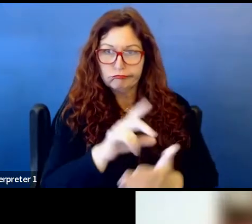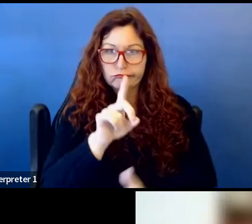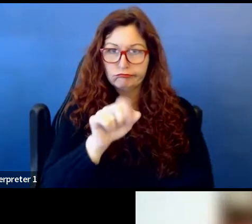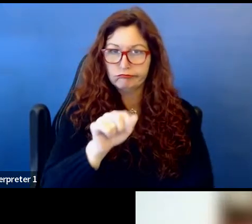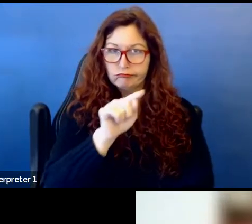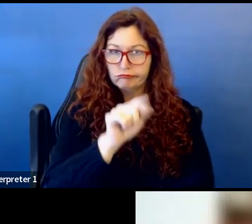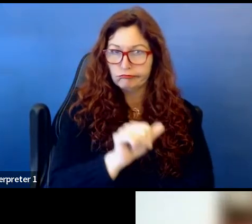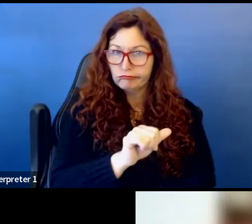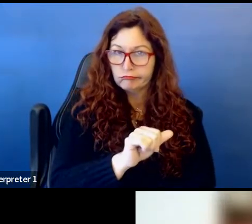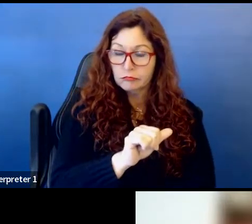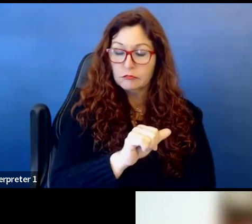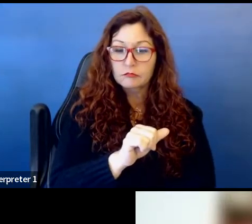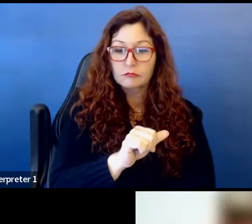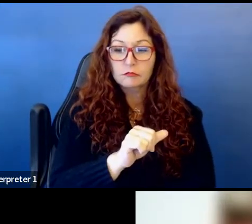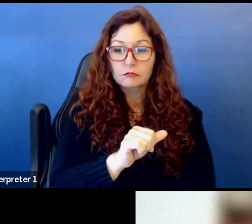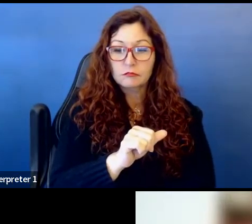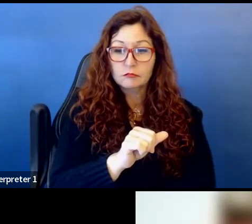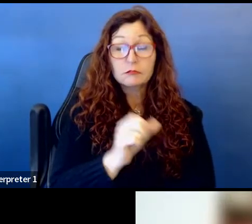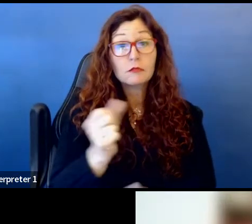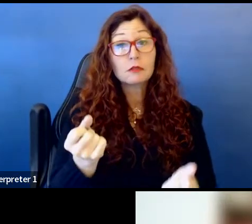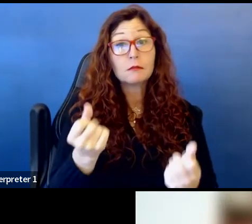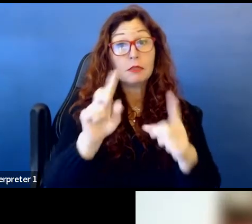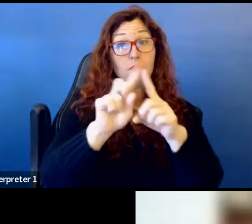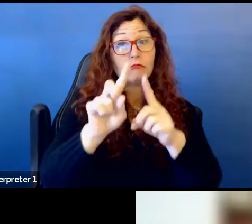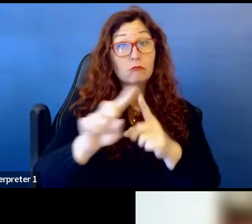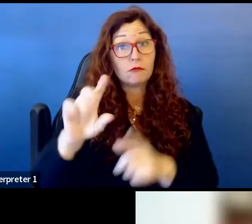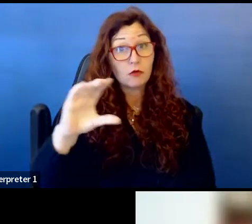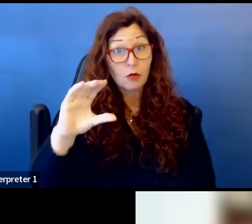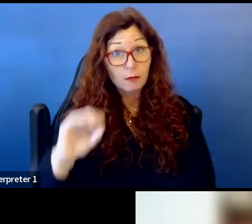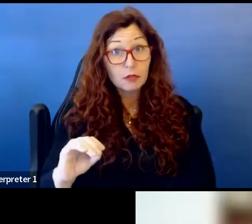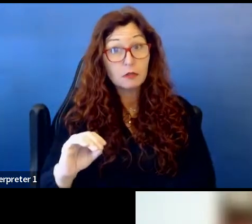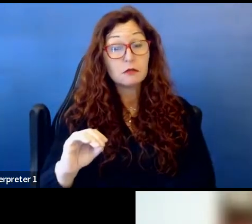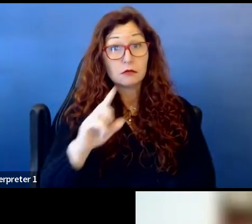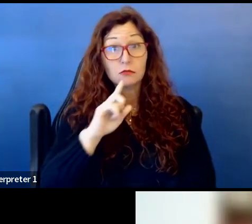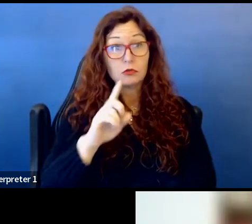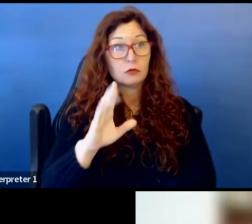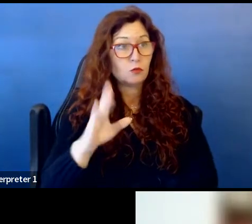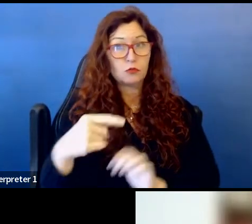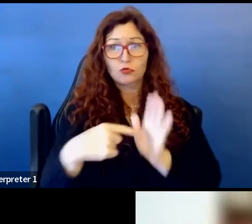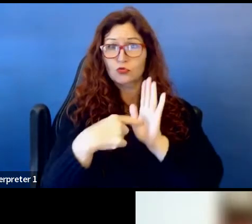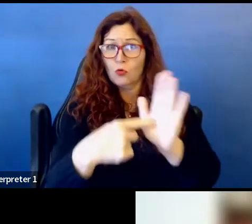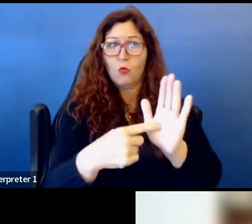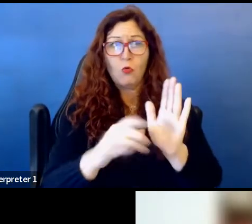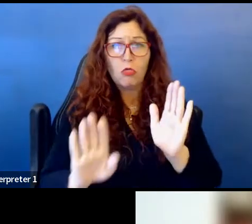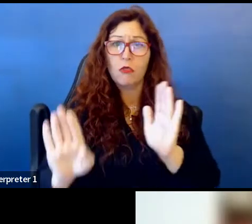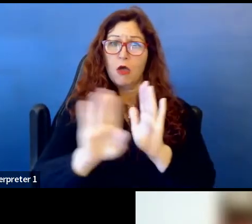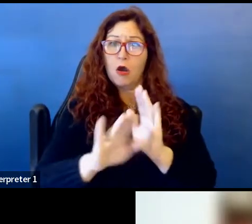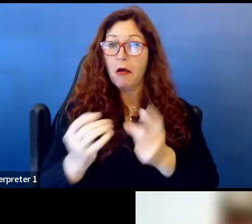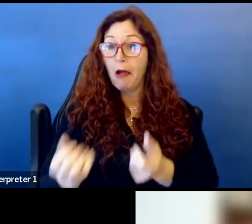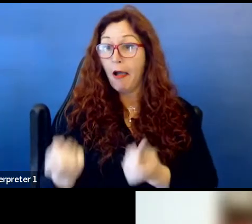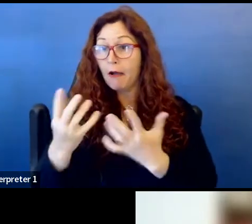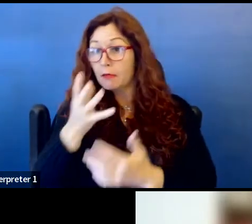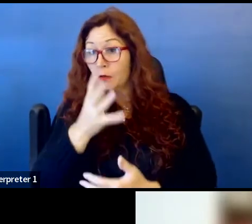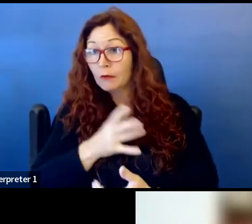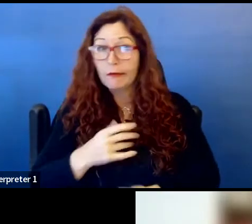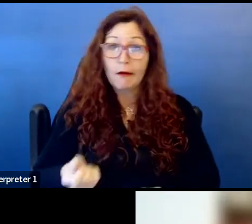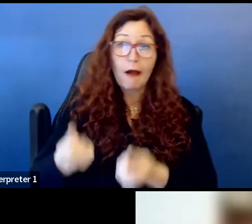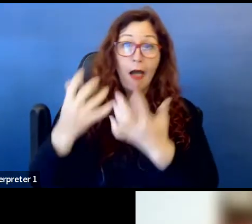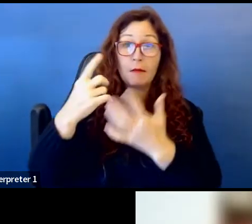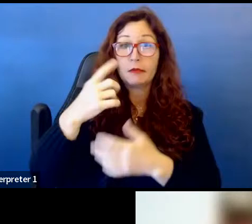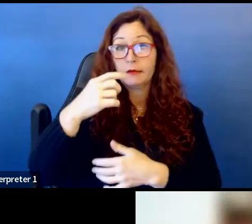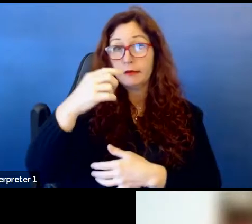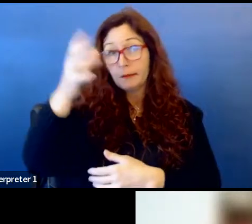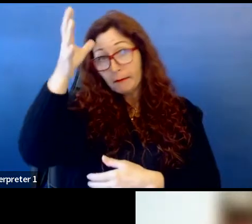a generally a push by many companies to voluntarily disclose demographic data i'm interested in whether or not you've seen a